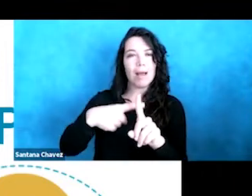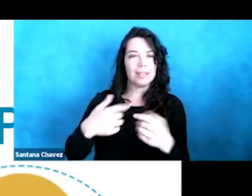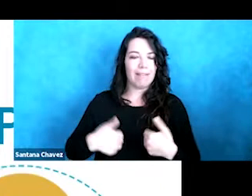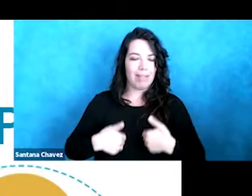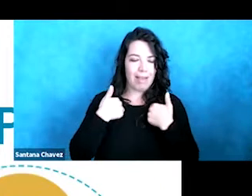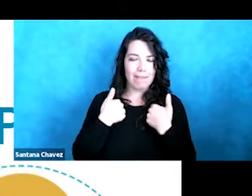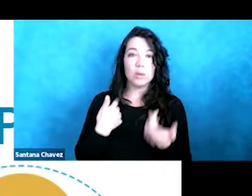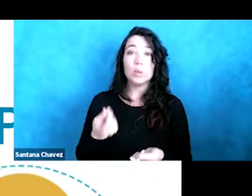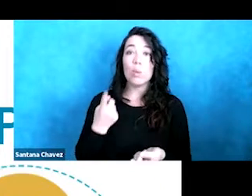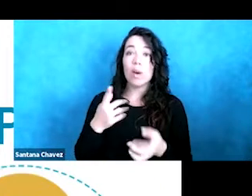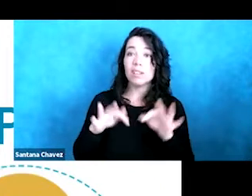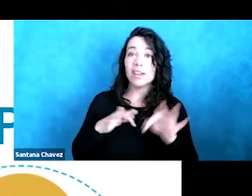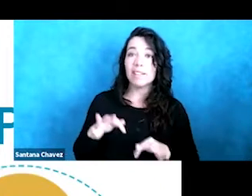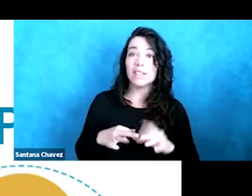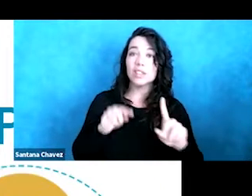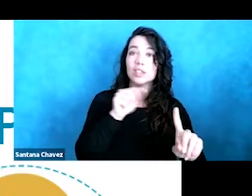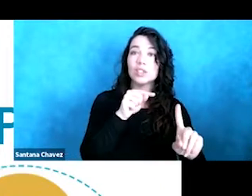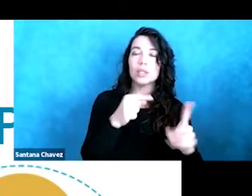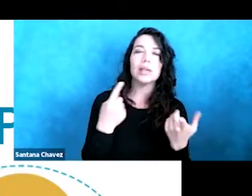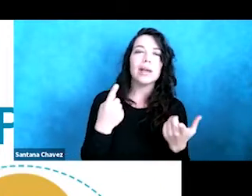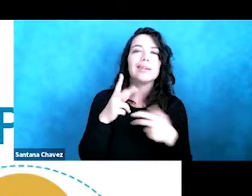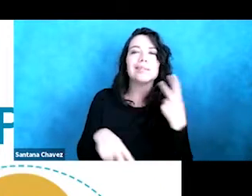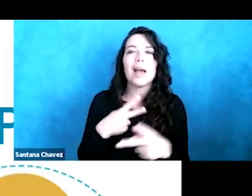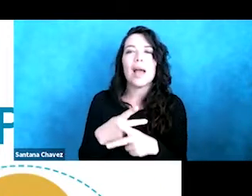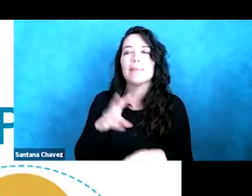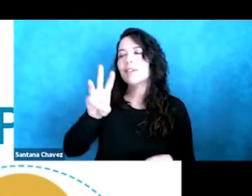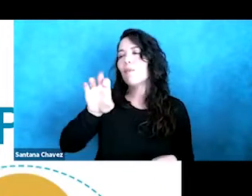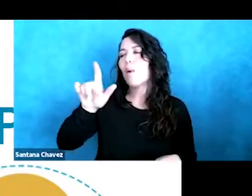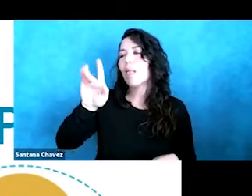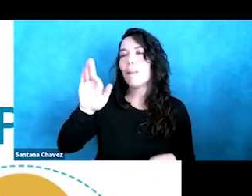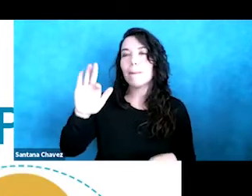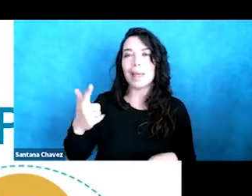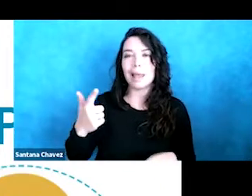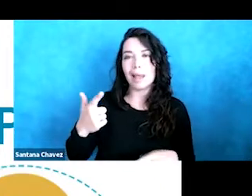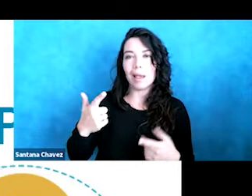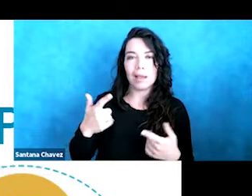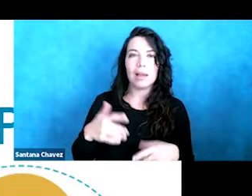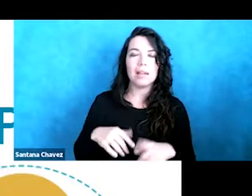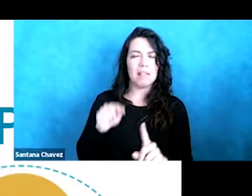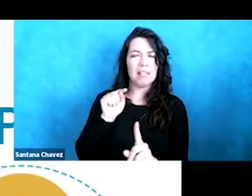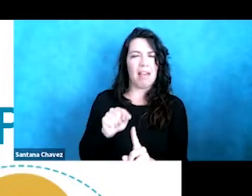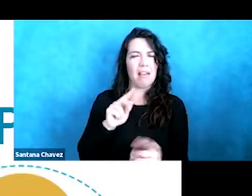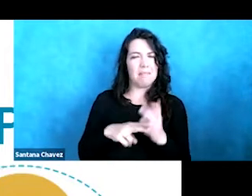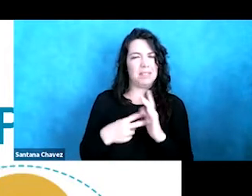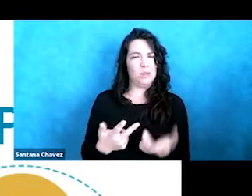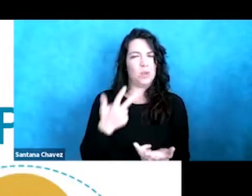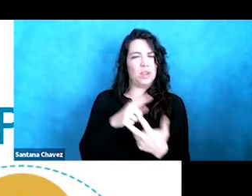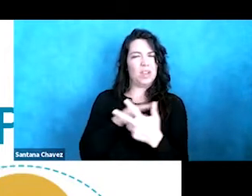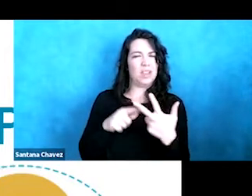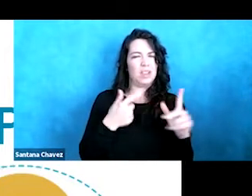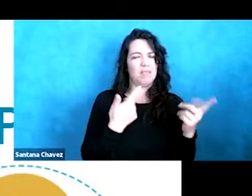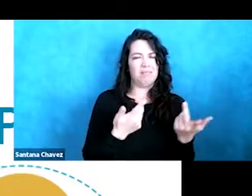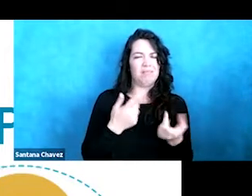one of the definitions was dimensions of well-being. And in the toolkit, we define those as, there's 3 dimensions. One is